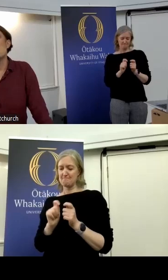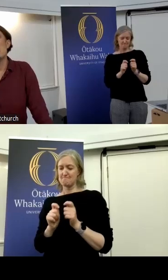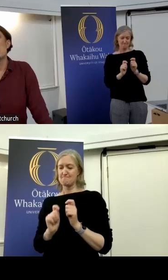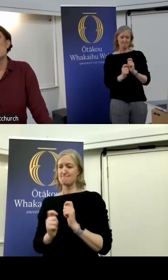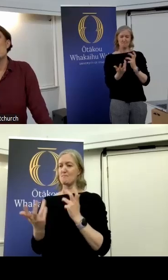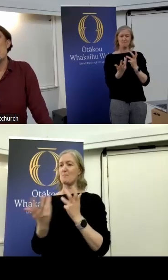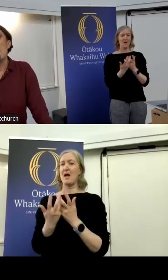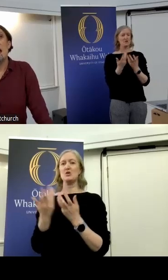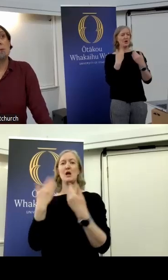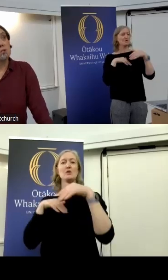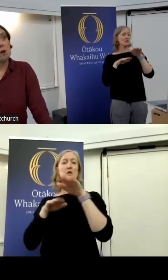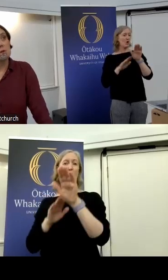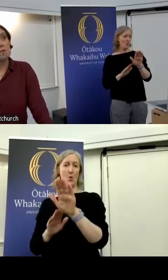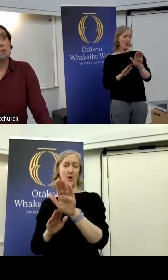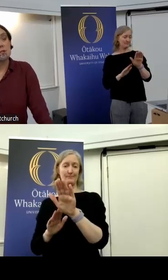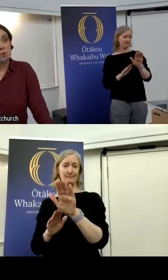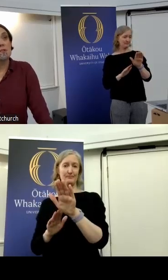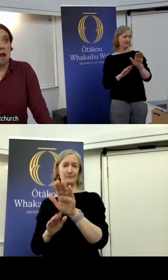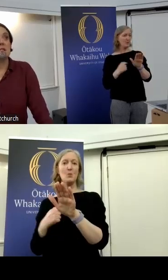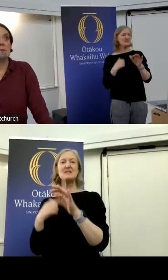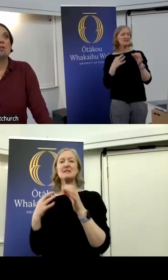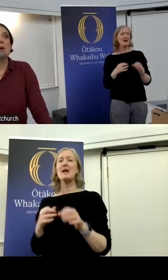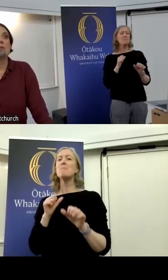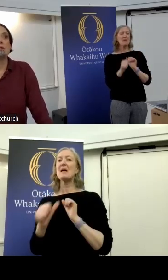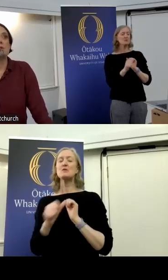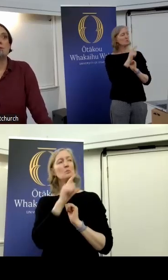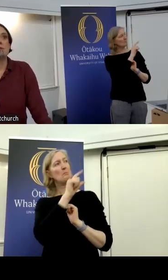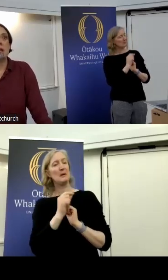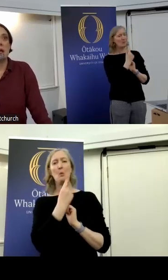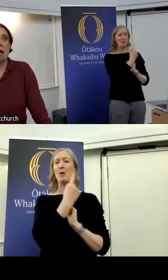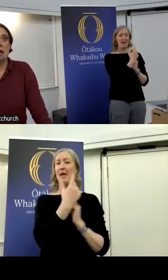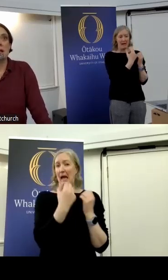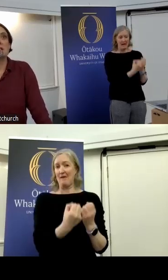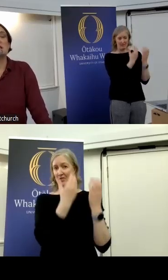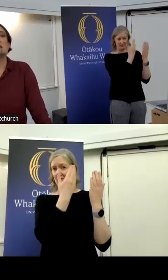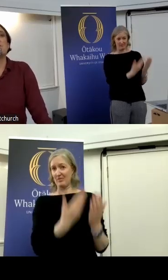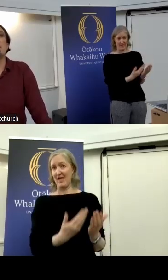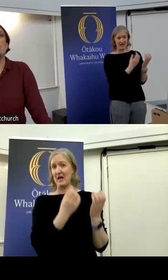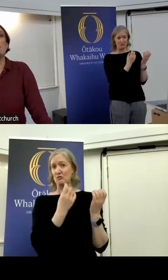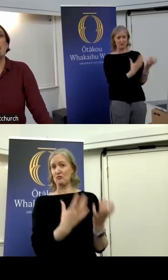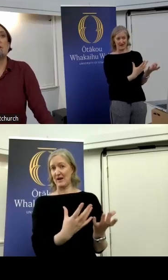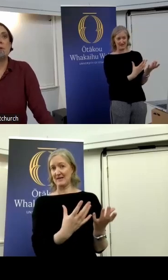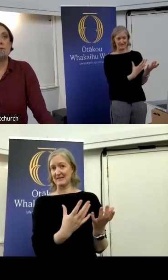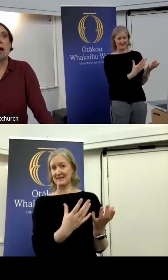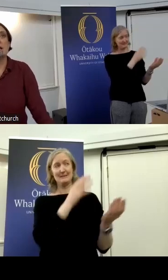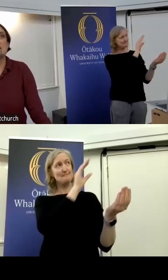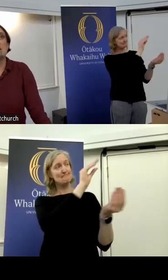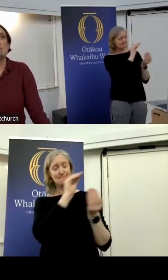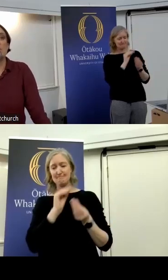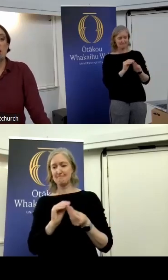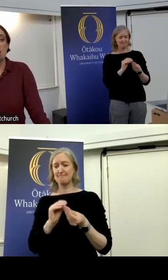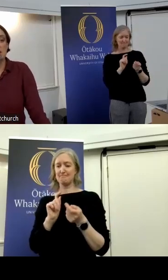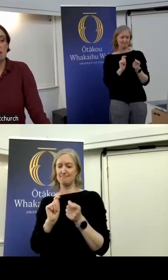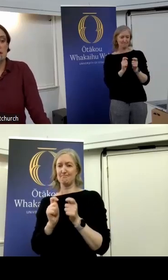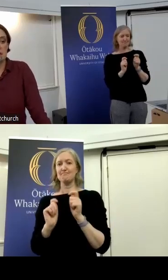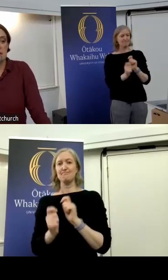Aotearoa context? And we chose to do that. We chose to use an existing framework and refine it